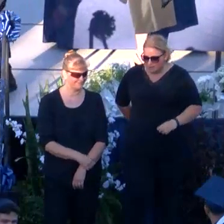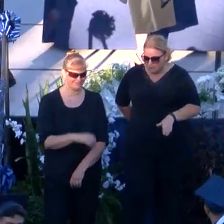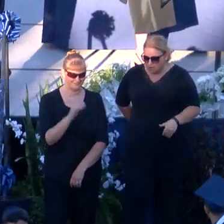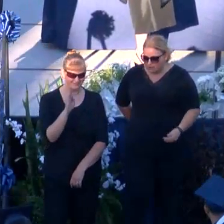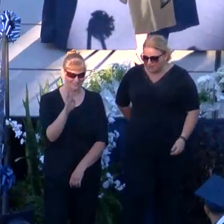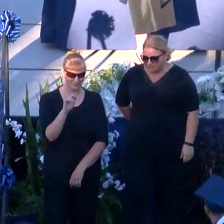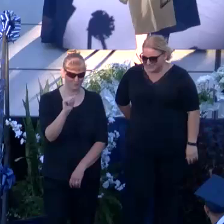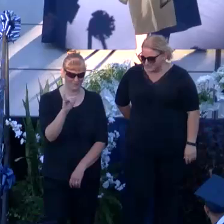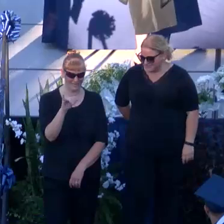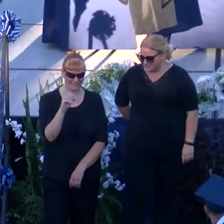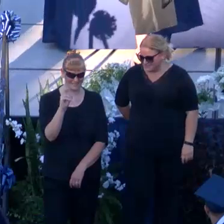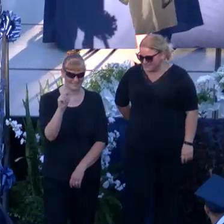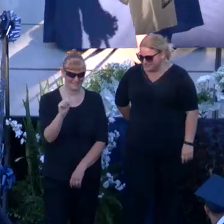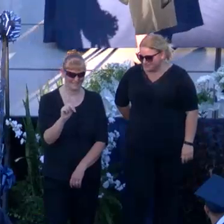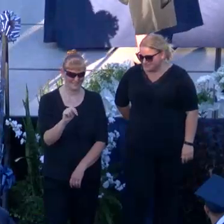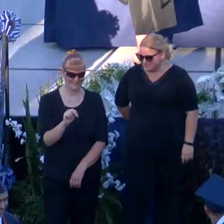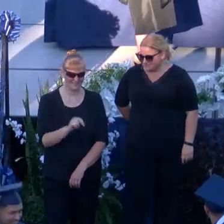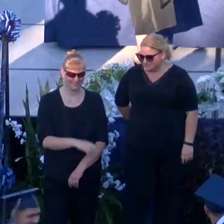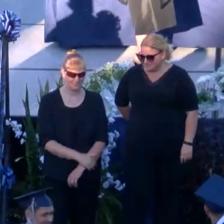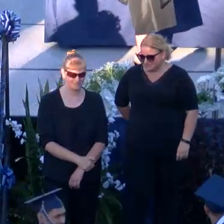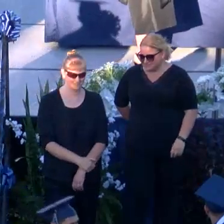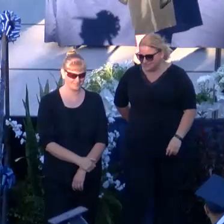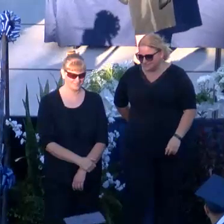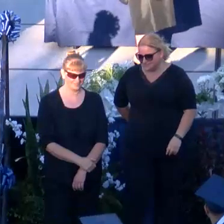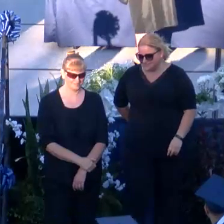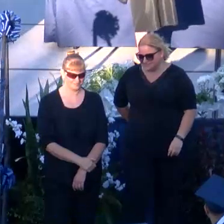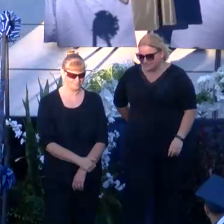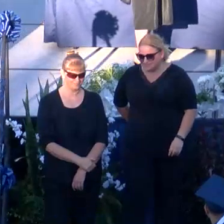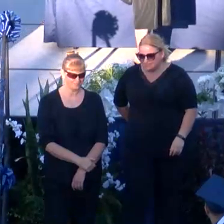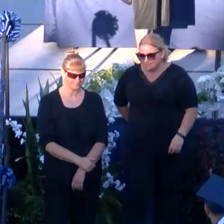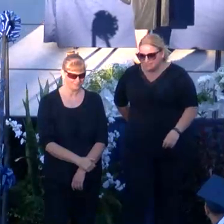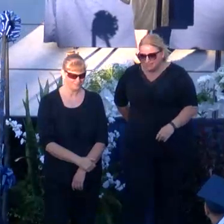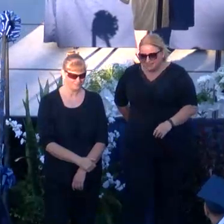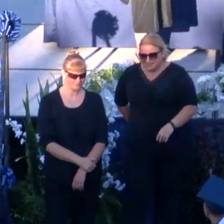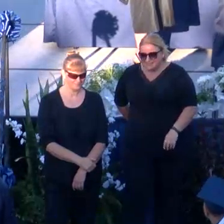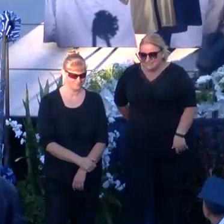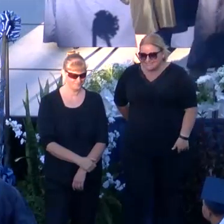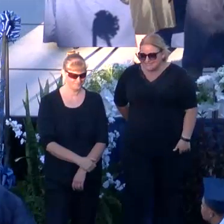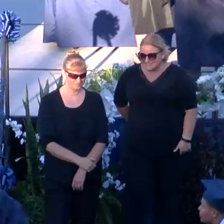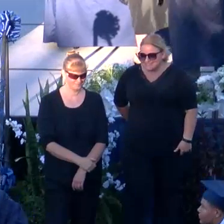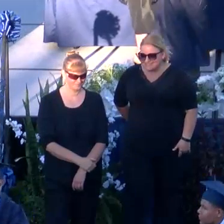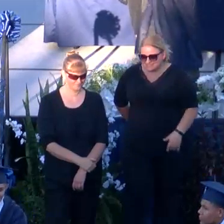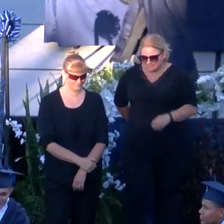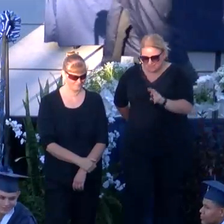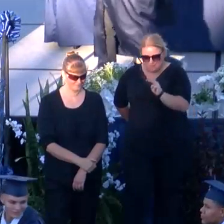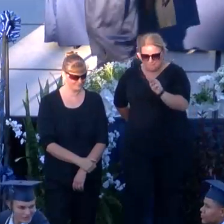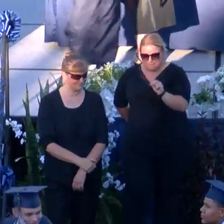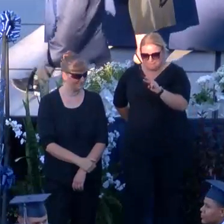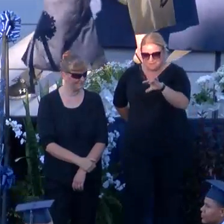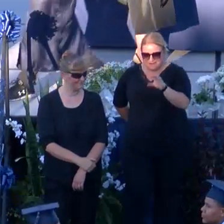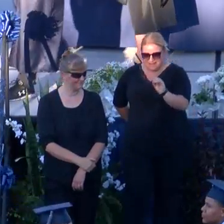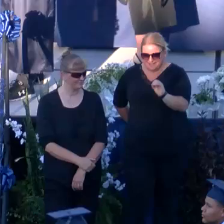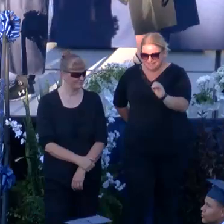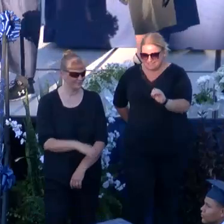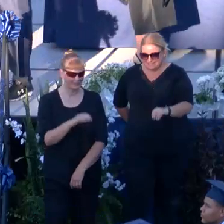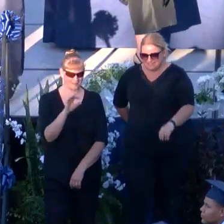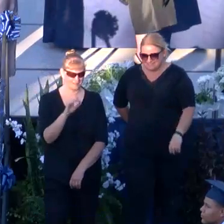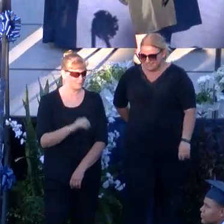Braden Leisman. Lars Thurne Gran. Mario